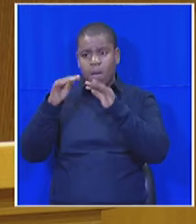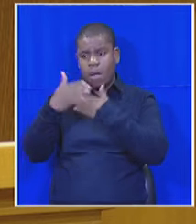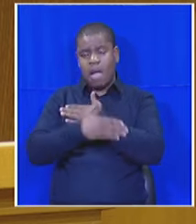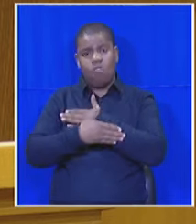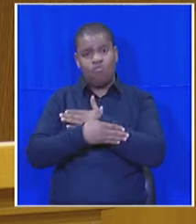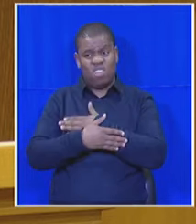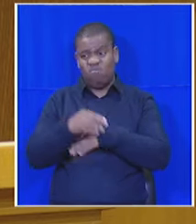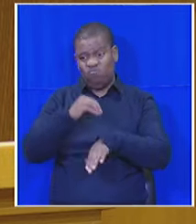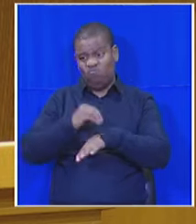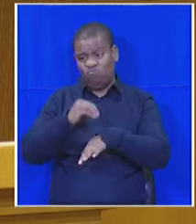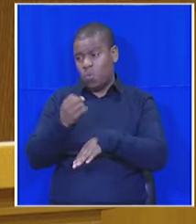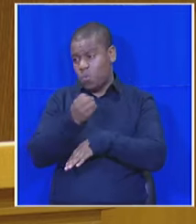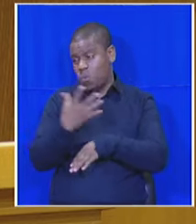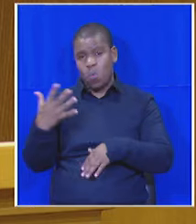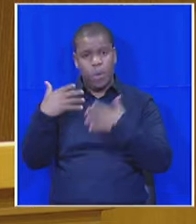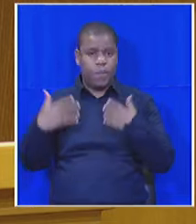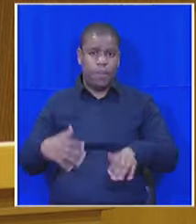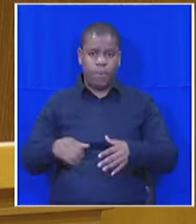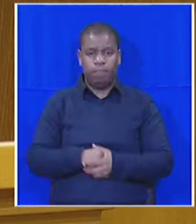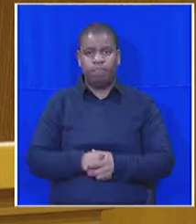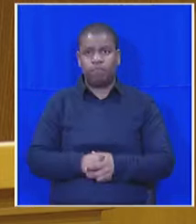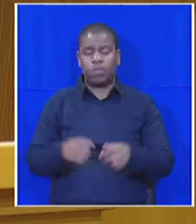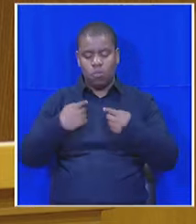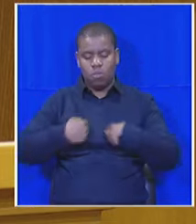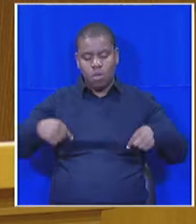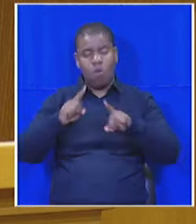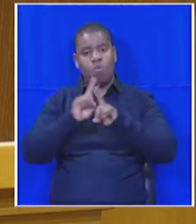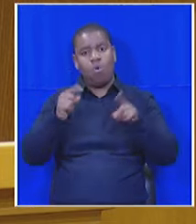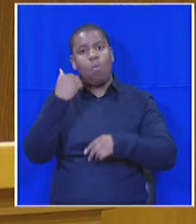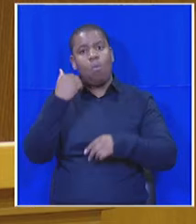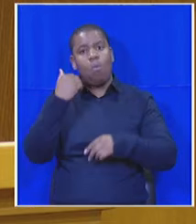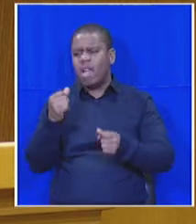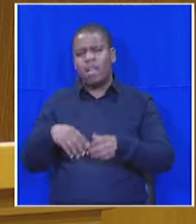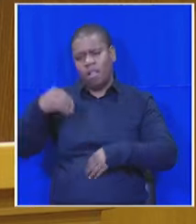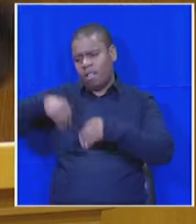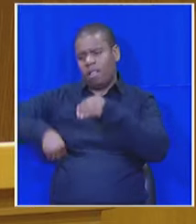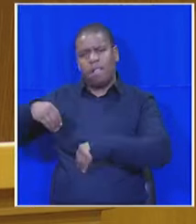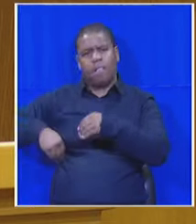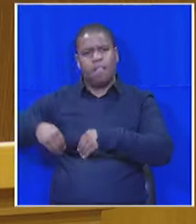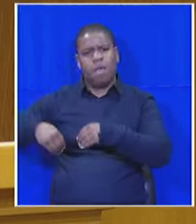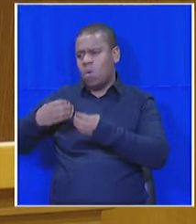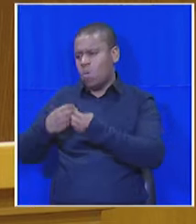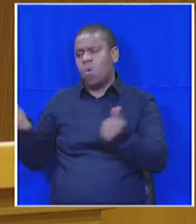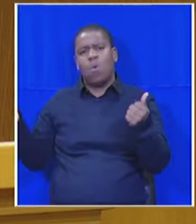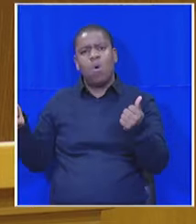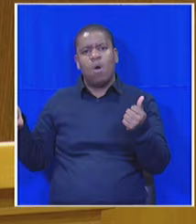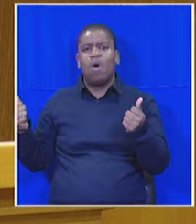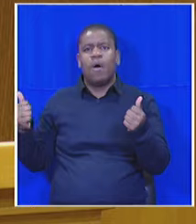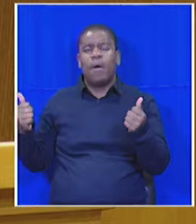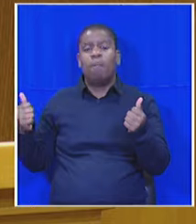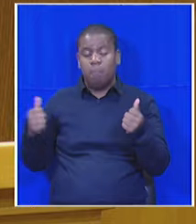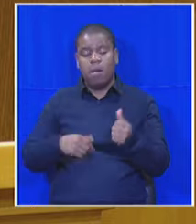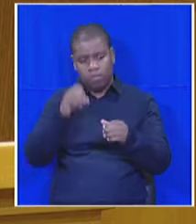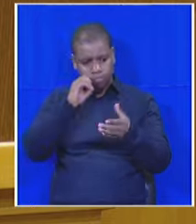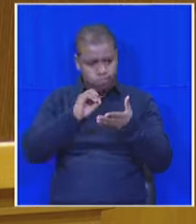face in terms of diabetes. We don't want that money to be now lost in the fiscus for every other thing other than diabetes.